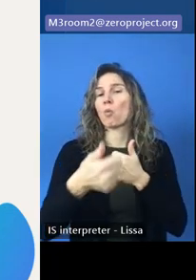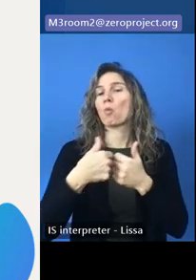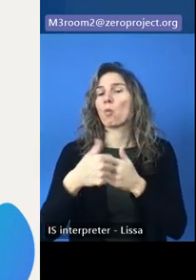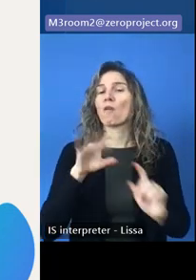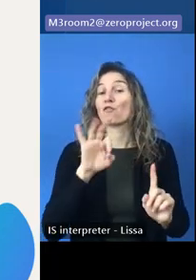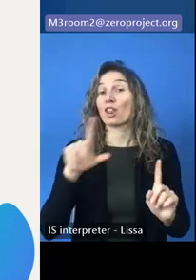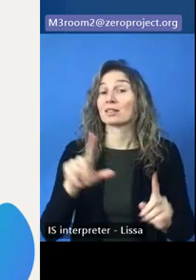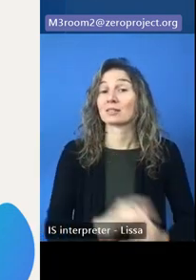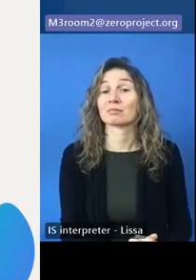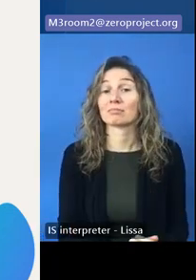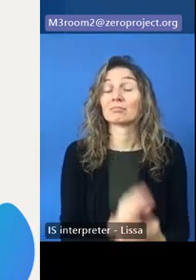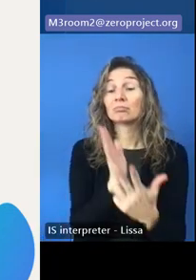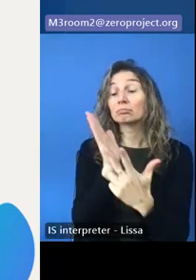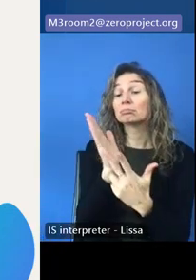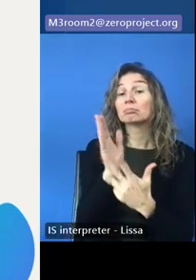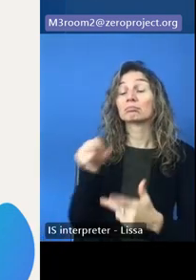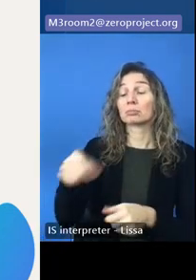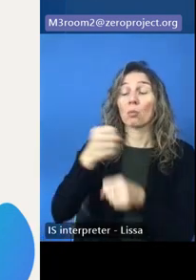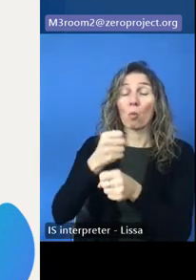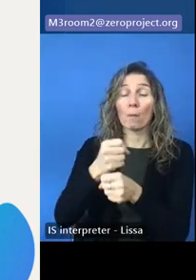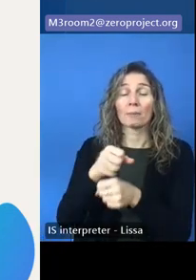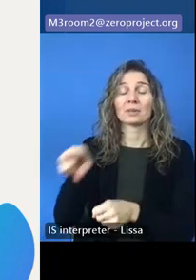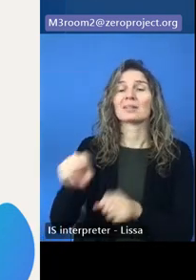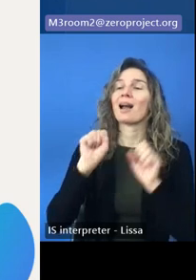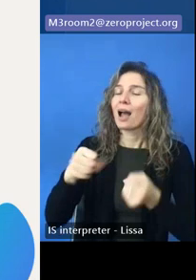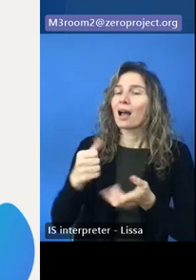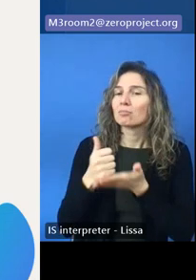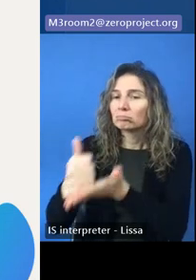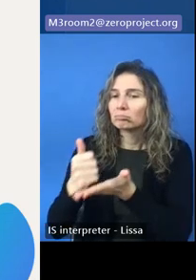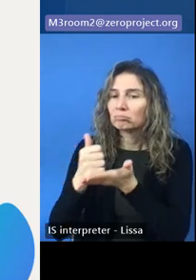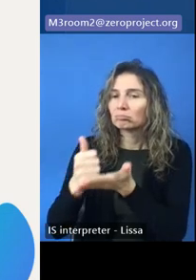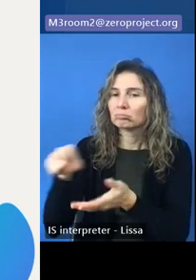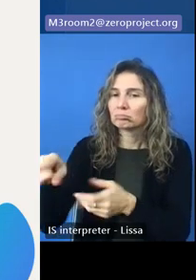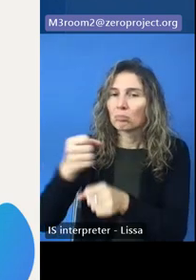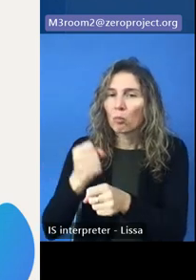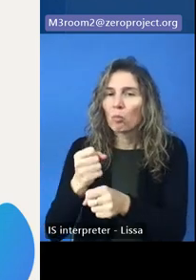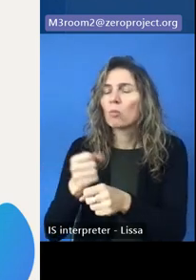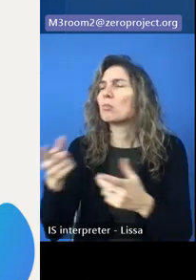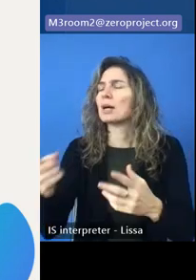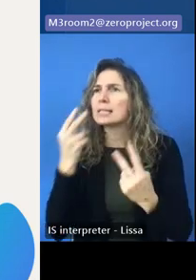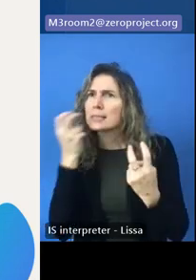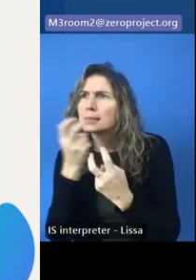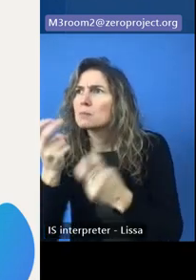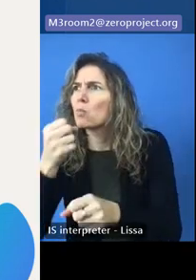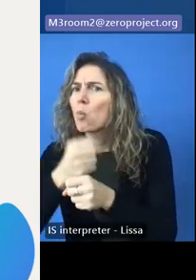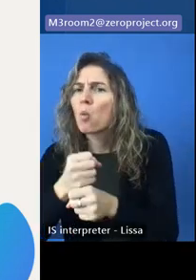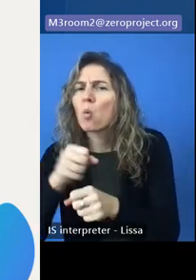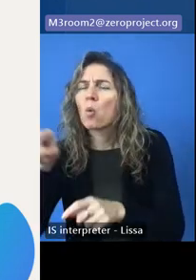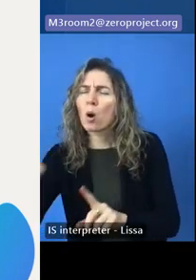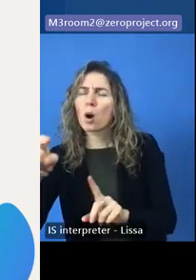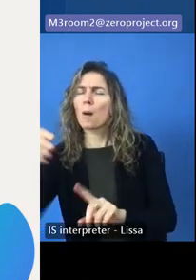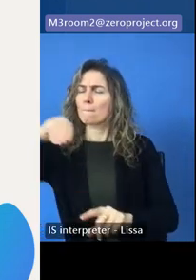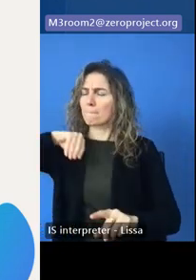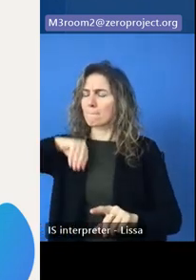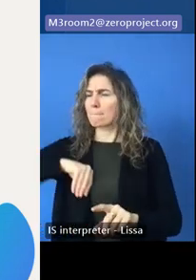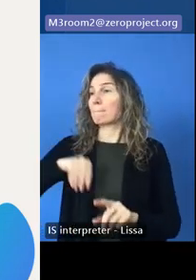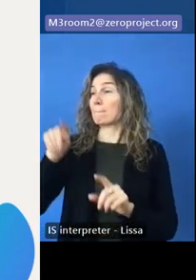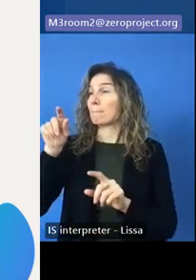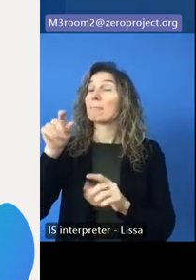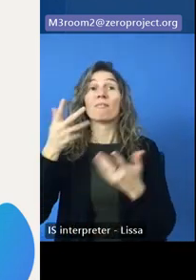assistance in employment. We're helping to communicate with employers and our participant beneficiaries with each other. We're helping